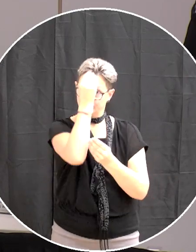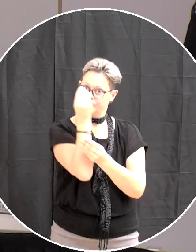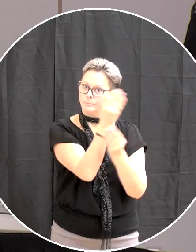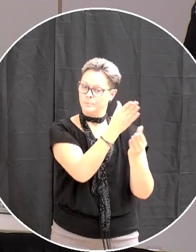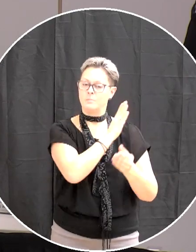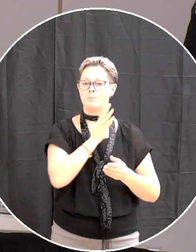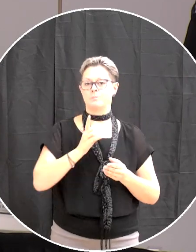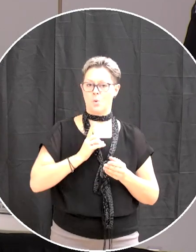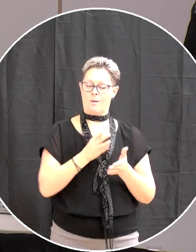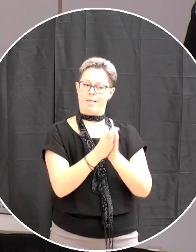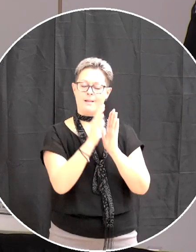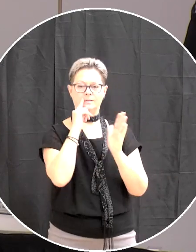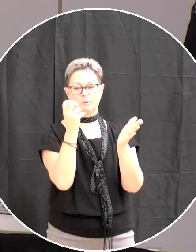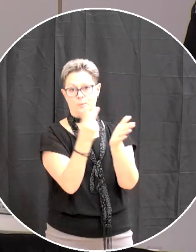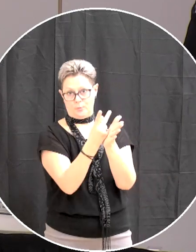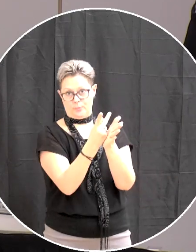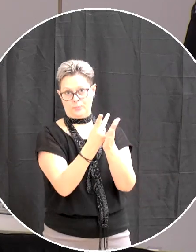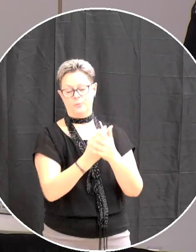approval.